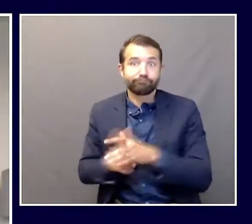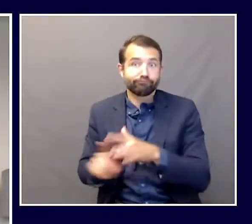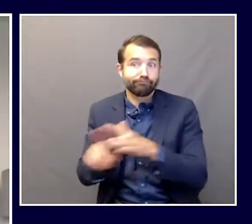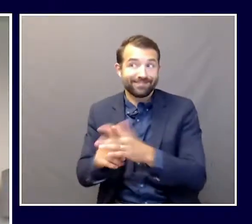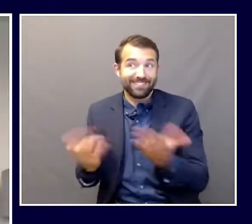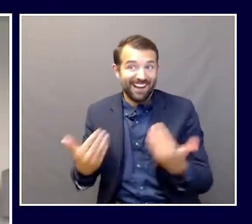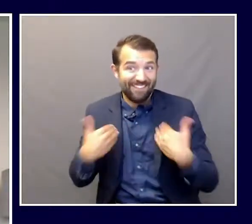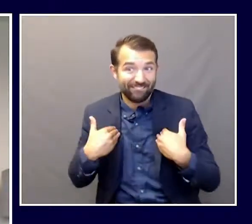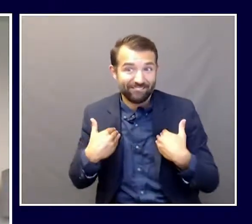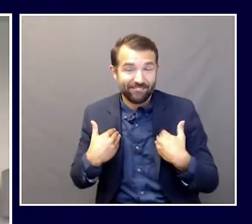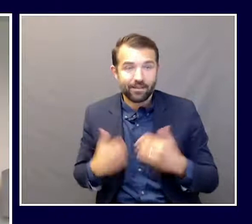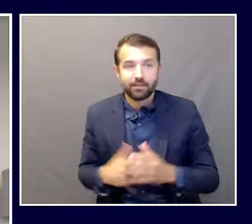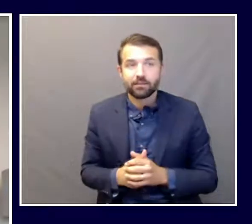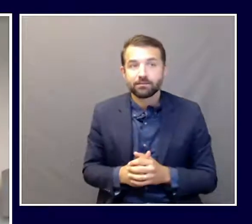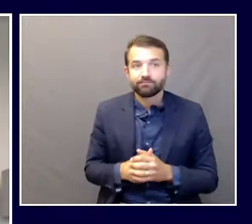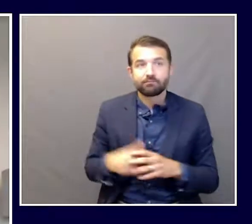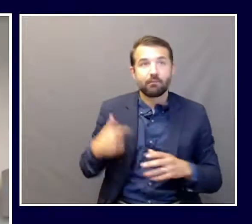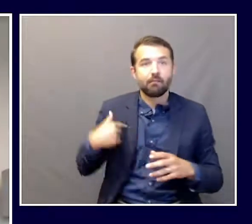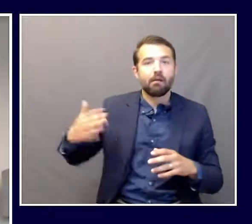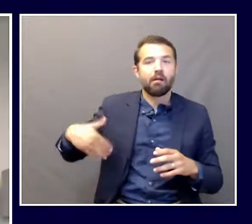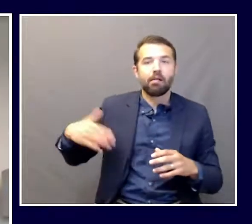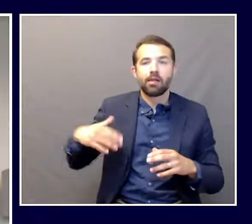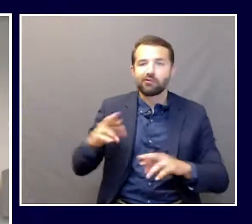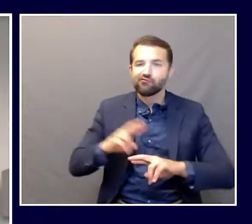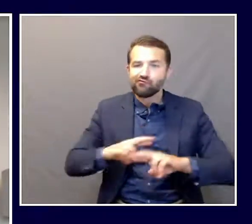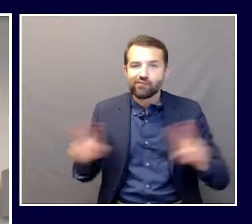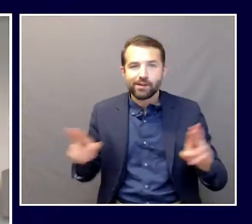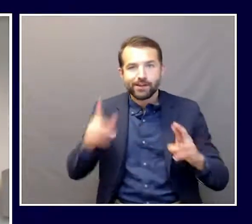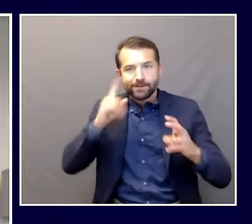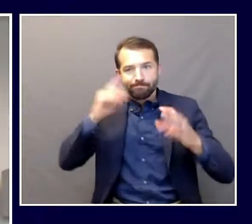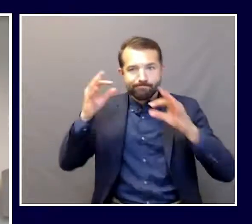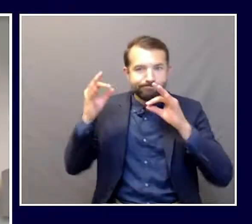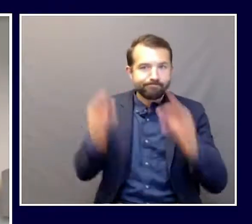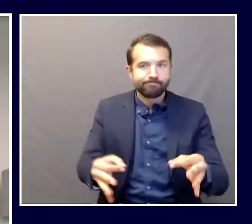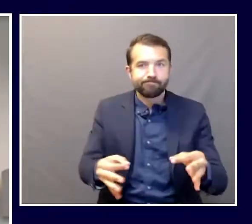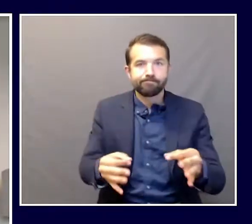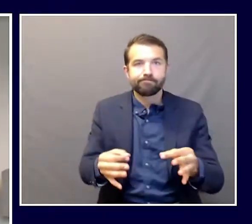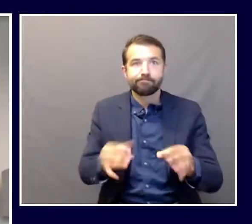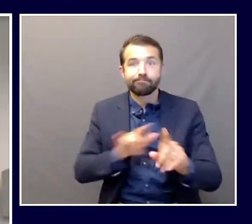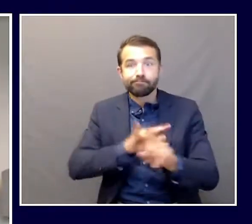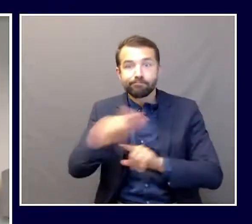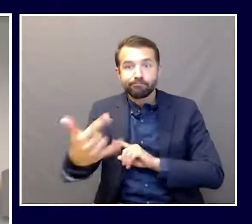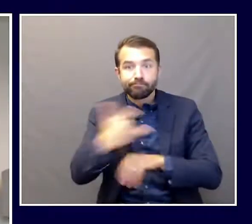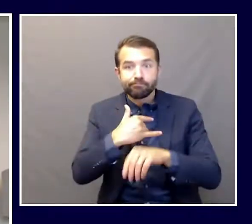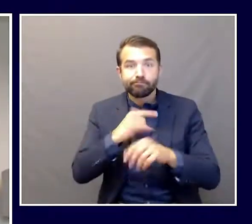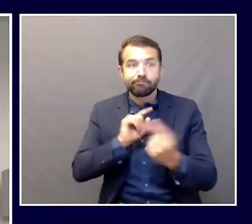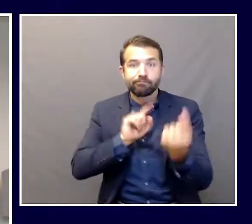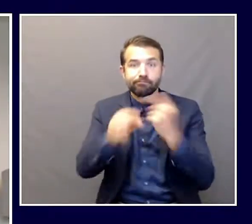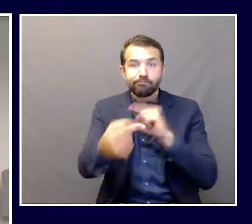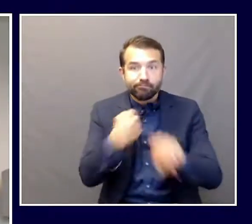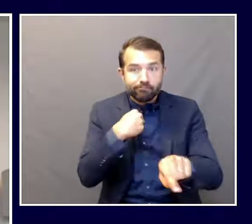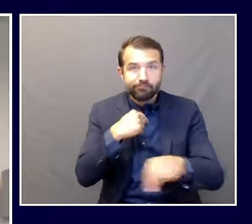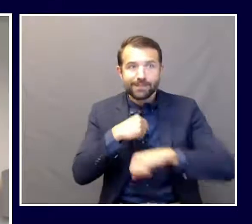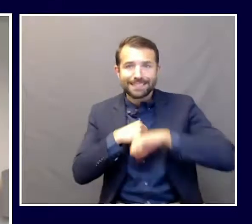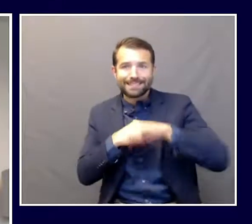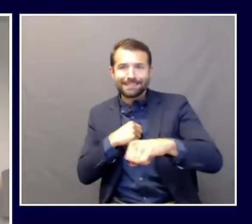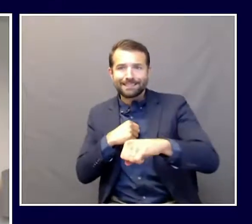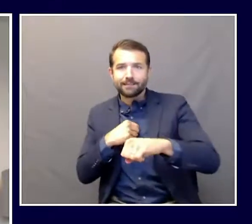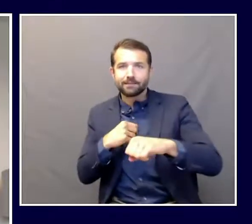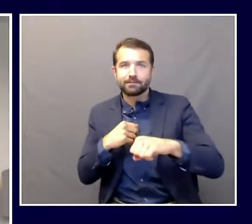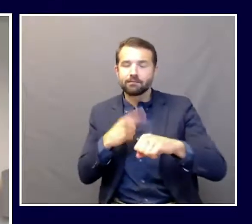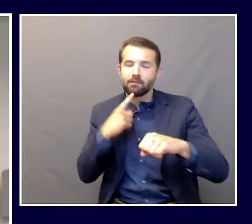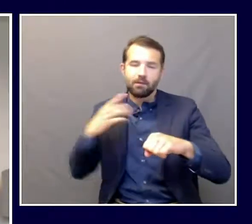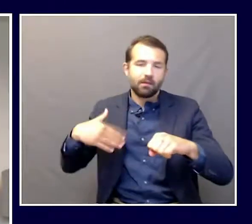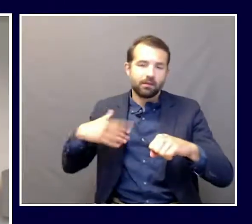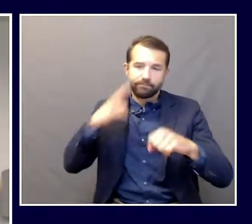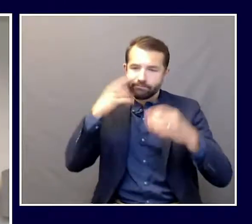the cards right now. That is to say, the threat posed by the Delta variant is not one from outsiders coming